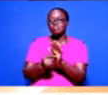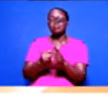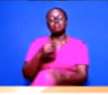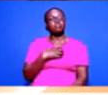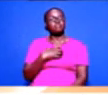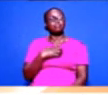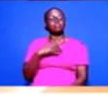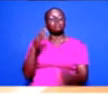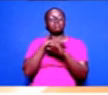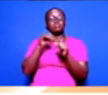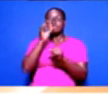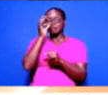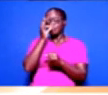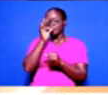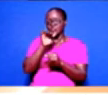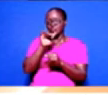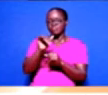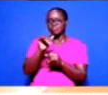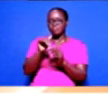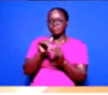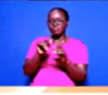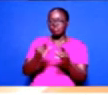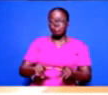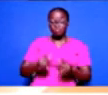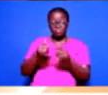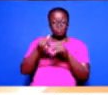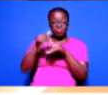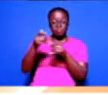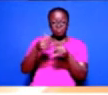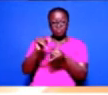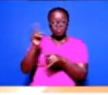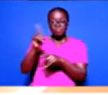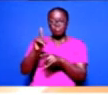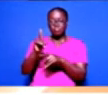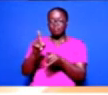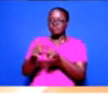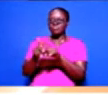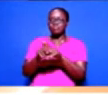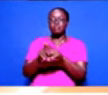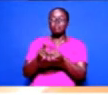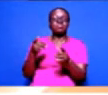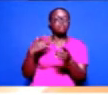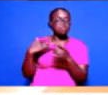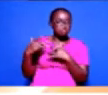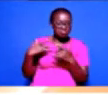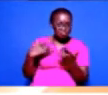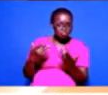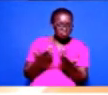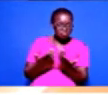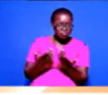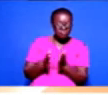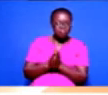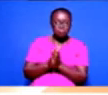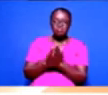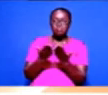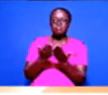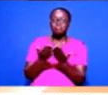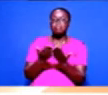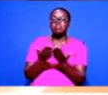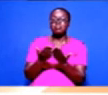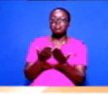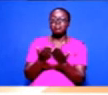Kibaki. Those residing away from the capital city were catered for as well. Condolence books have been opened in county